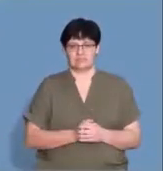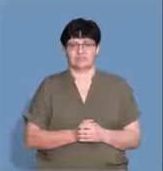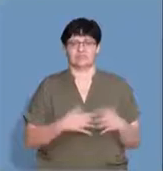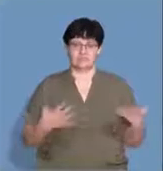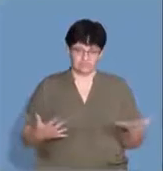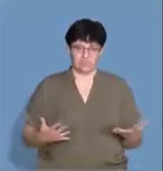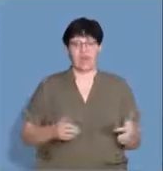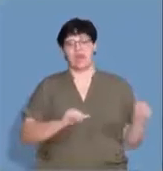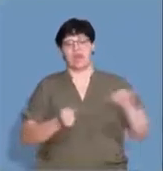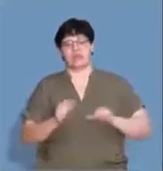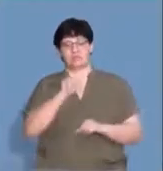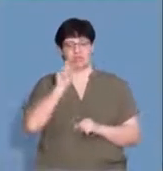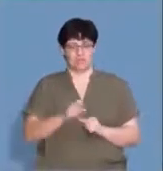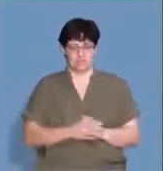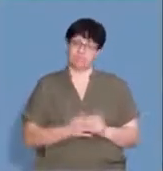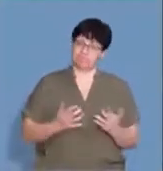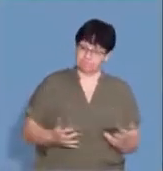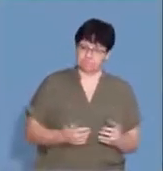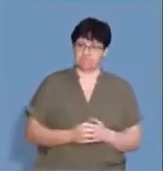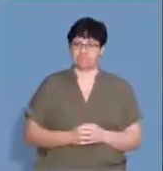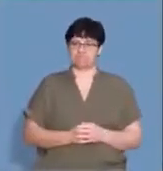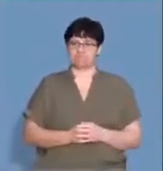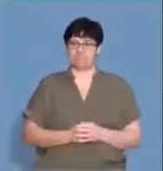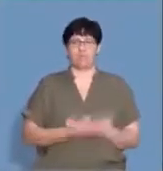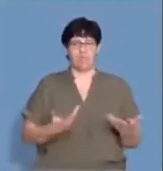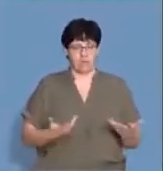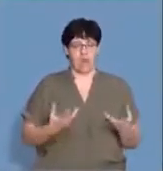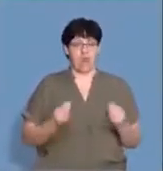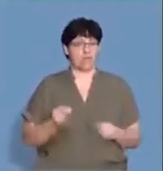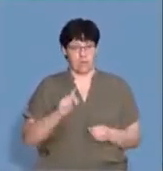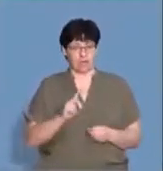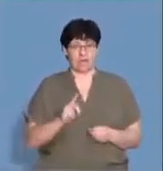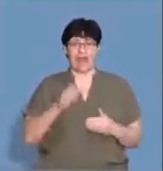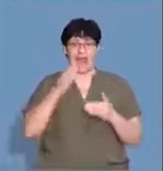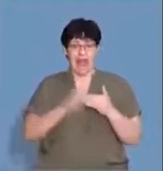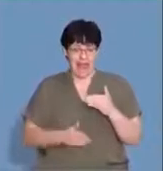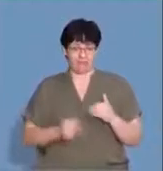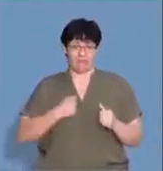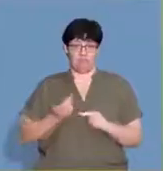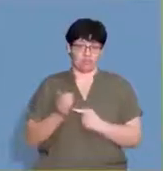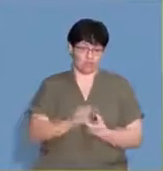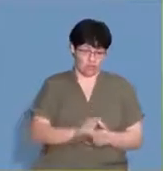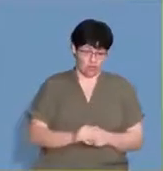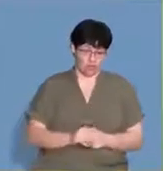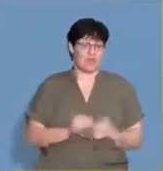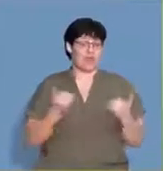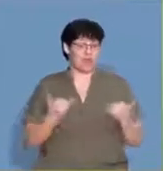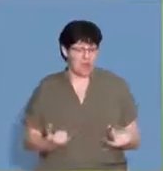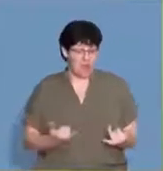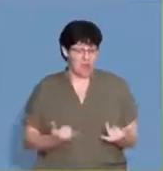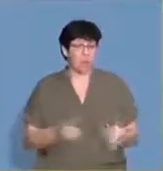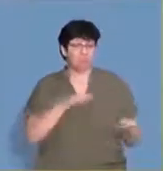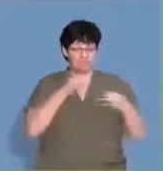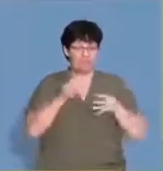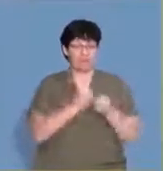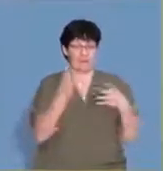So let's go to the next question. Well, actually, we've come to the end of my portion of the show. I'm actually going to go through